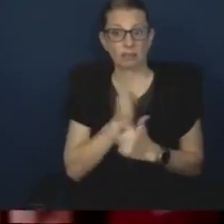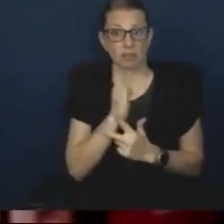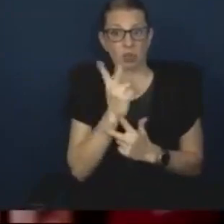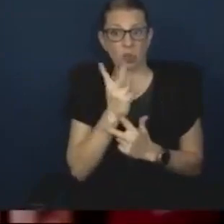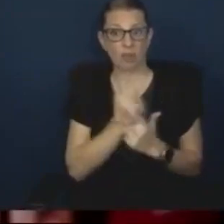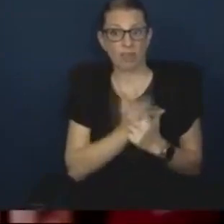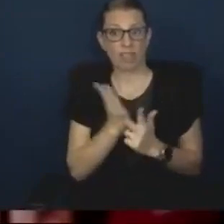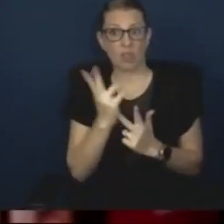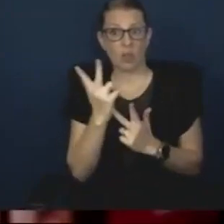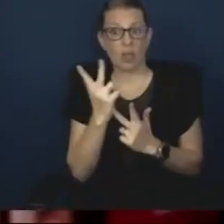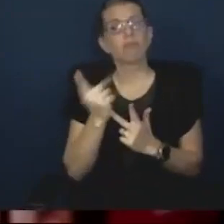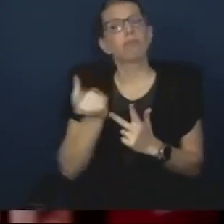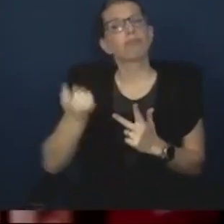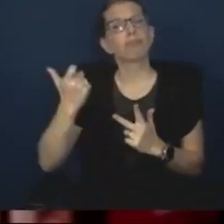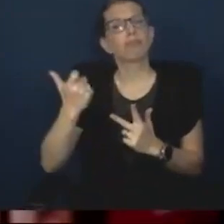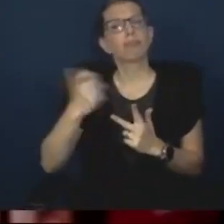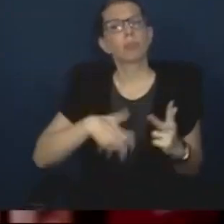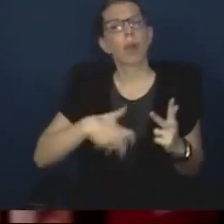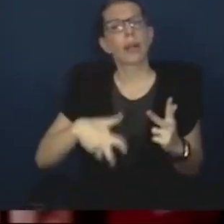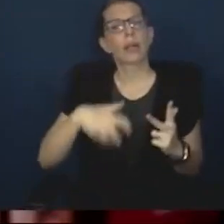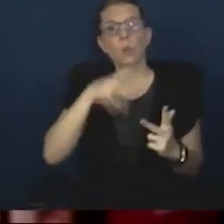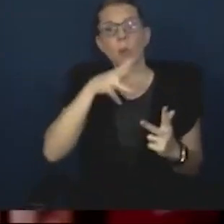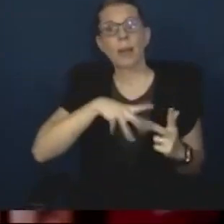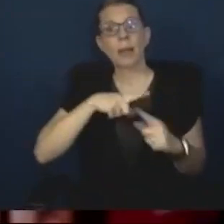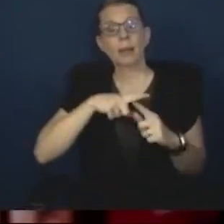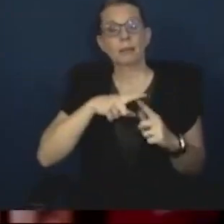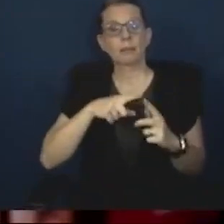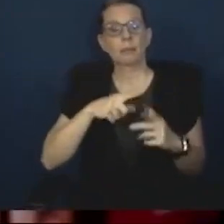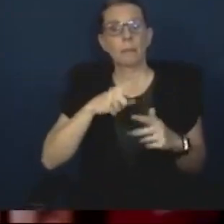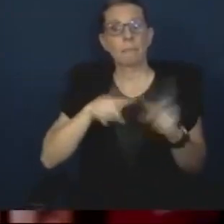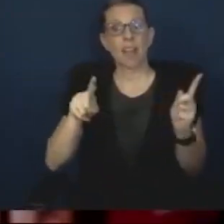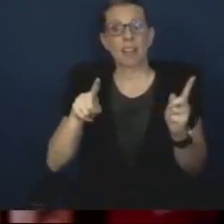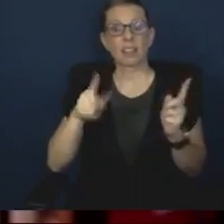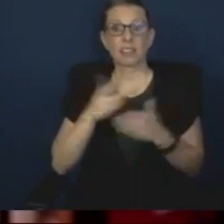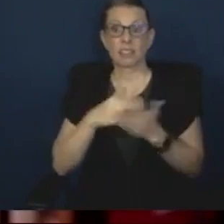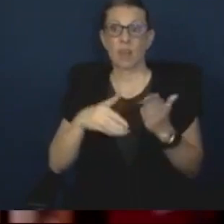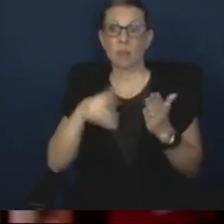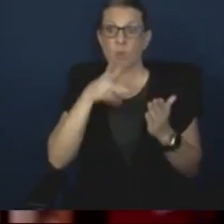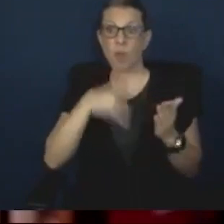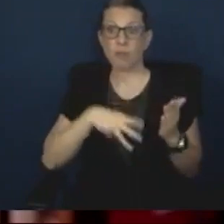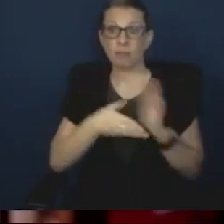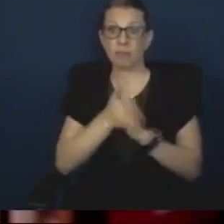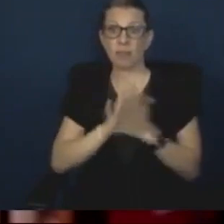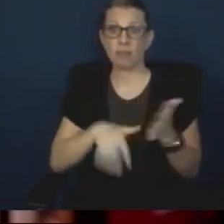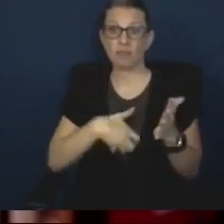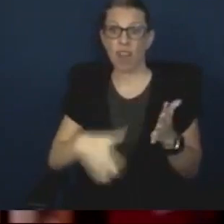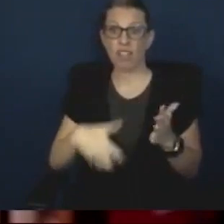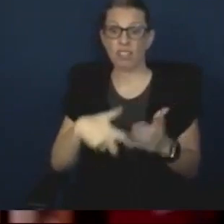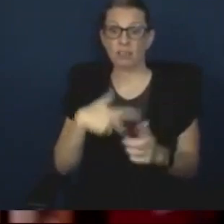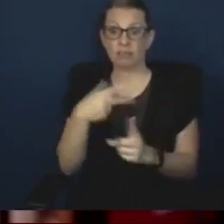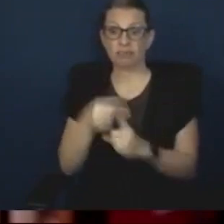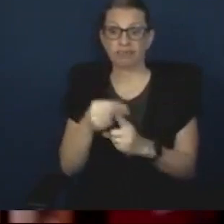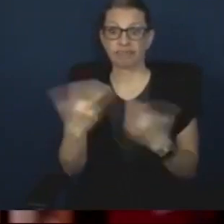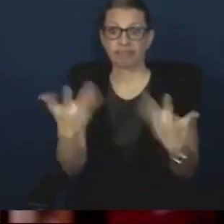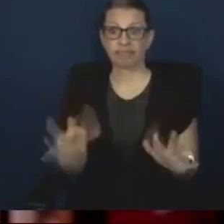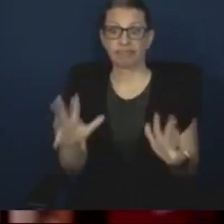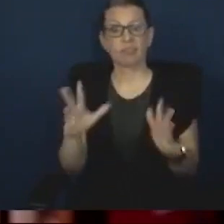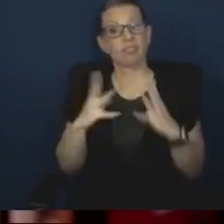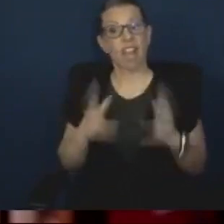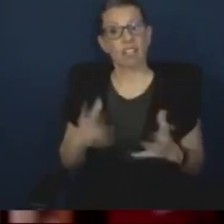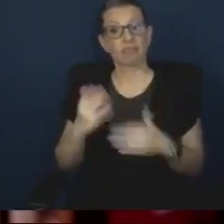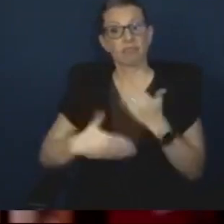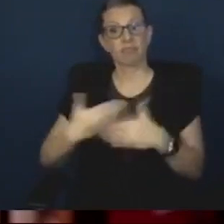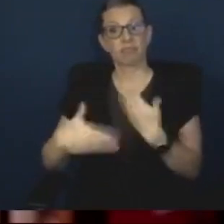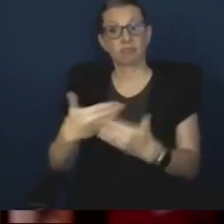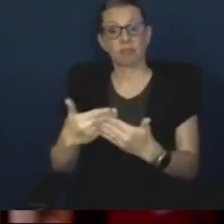excluded initially pregnant women, but in the course of the trials, some women got pregnant. And their outcome was fine. And then subsequently, it's been tested